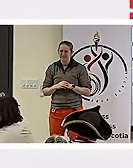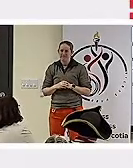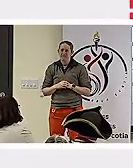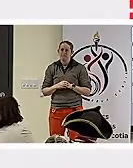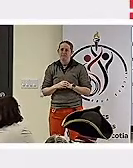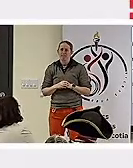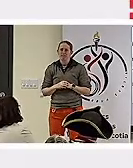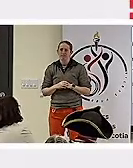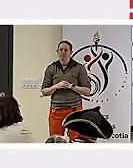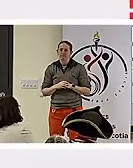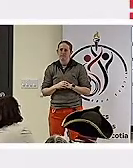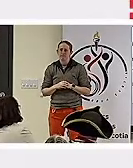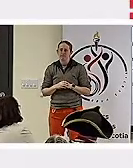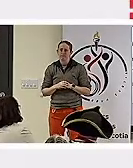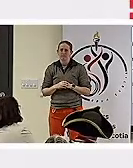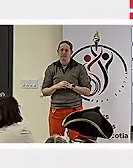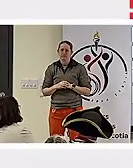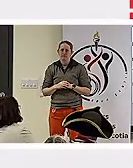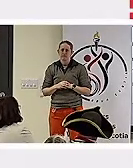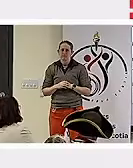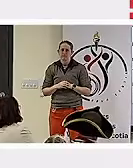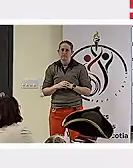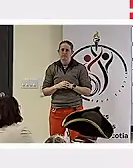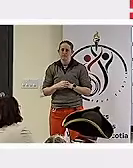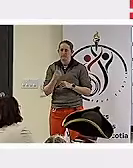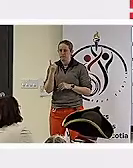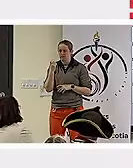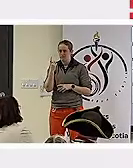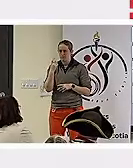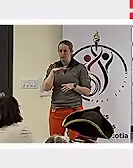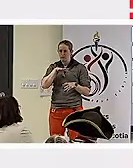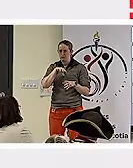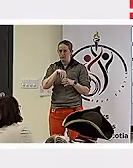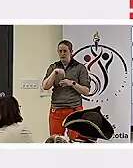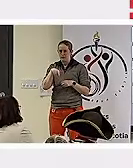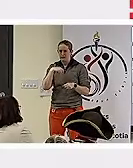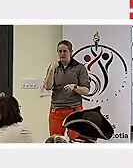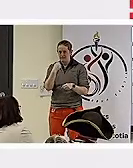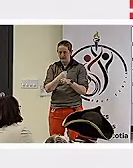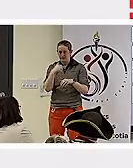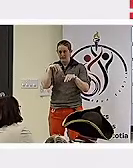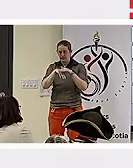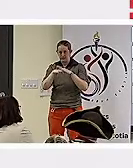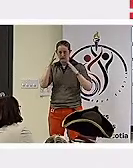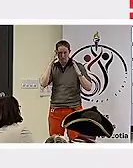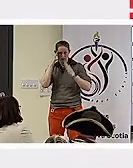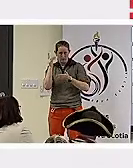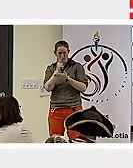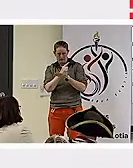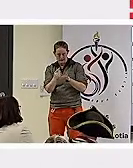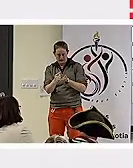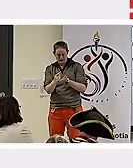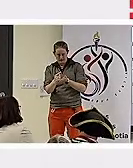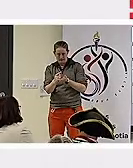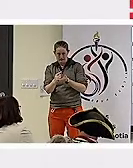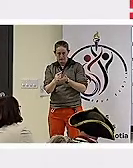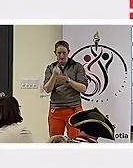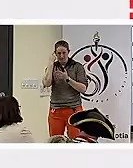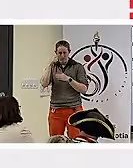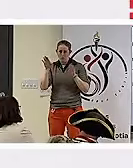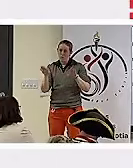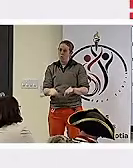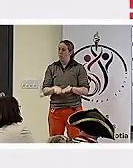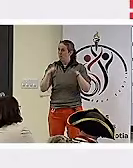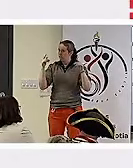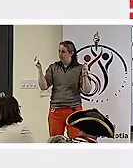We have one other piece that we have included in this year's Access Awareness Week for the opening